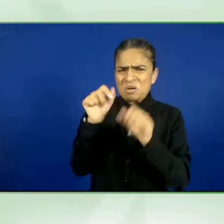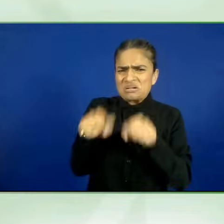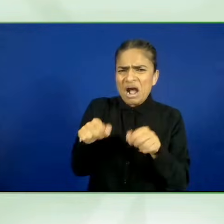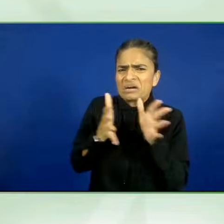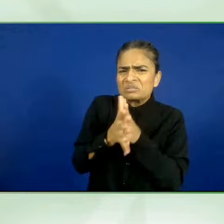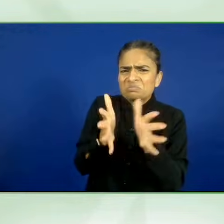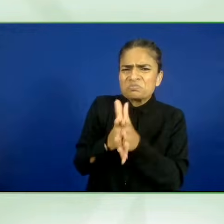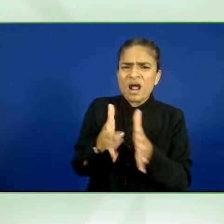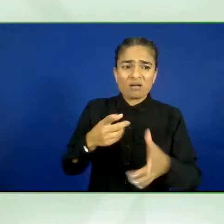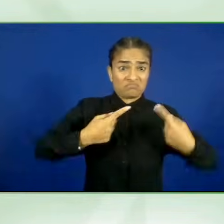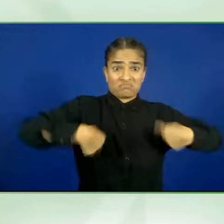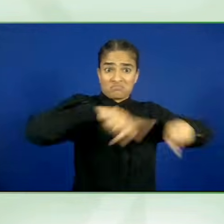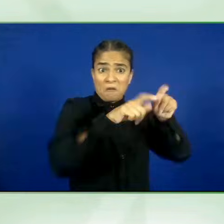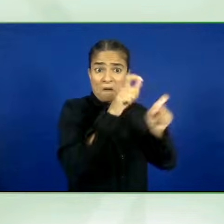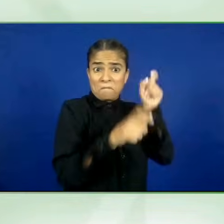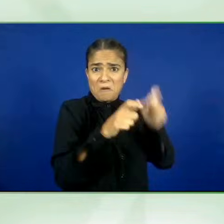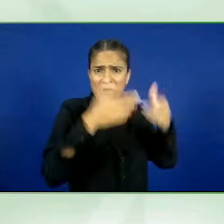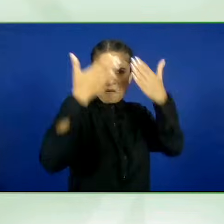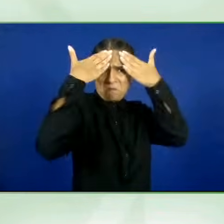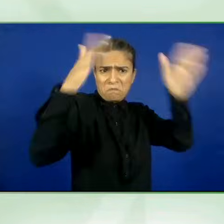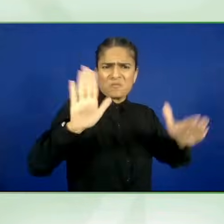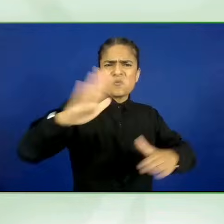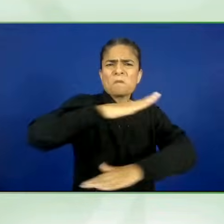of the platform?